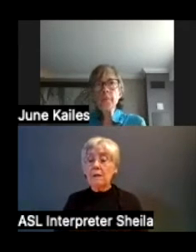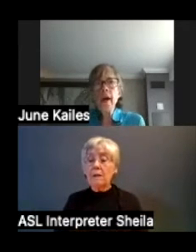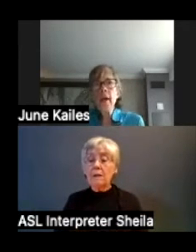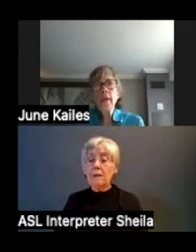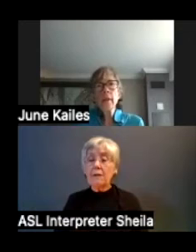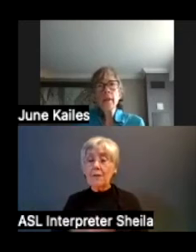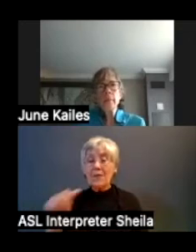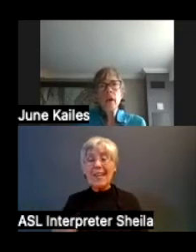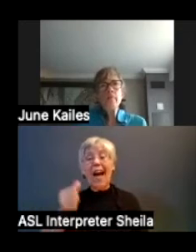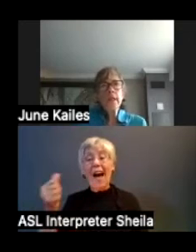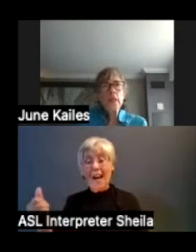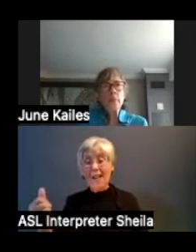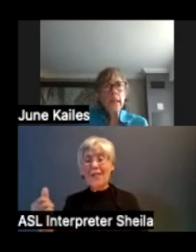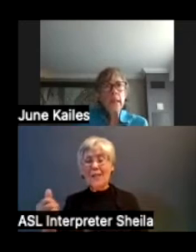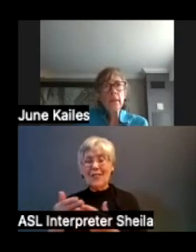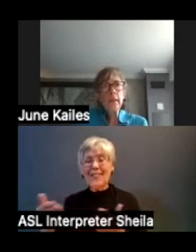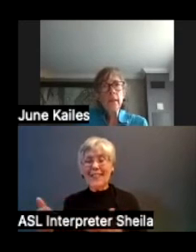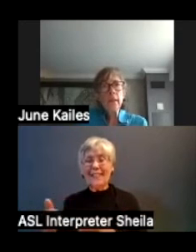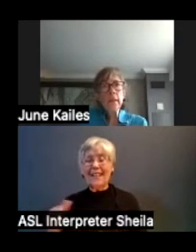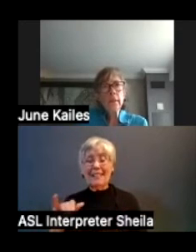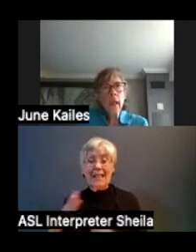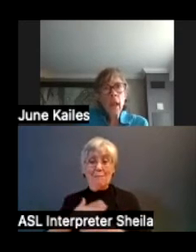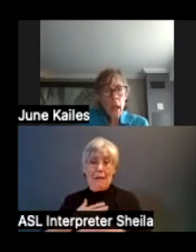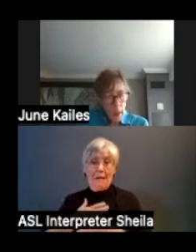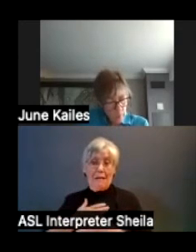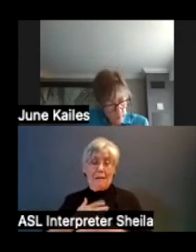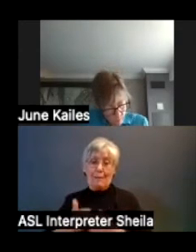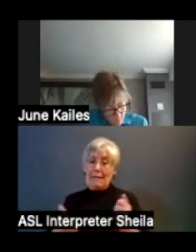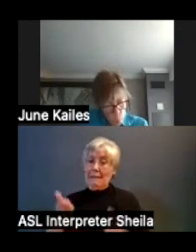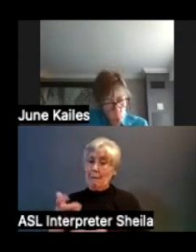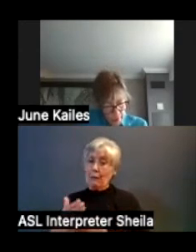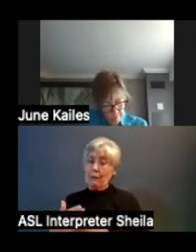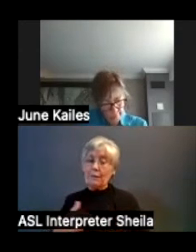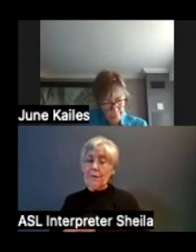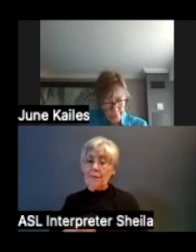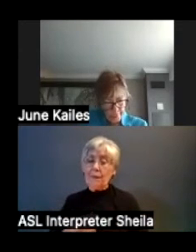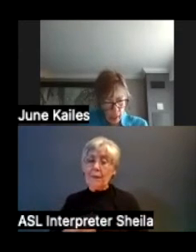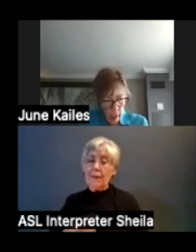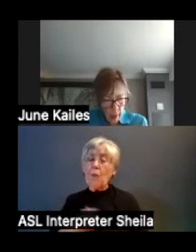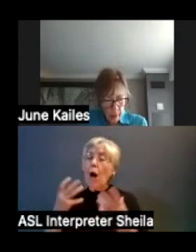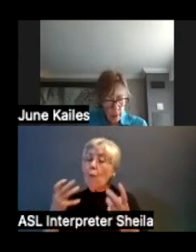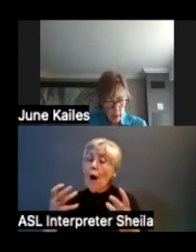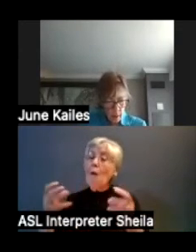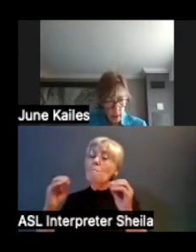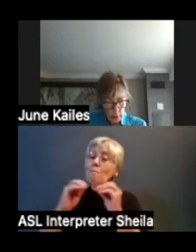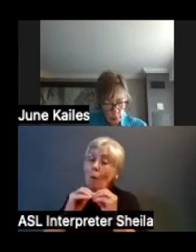this is my biggest piece, is more emphasis